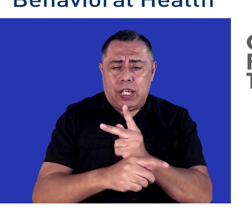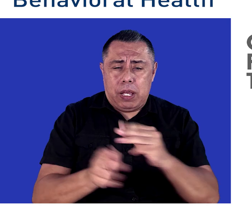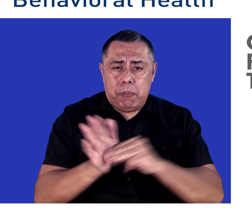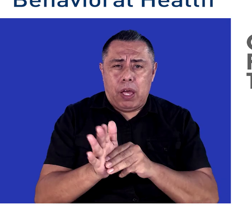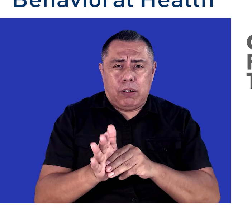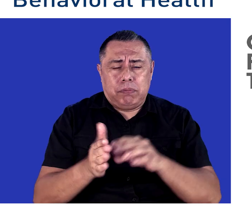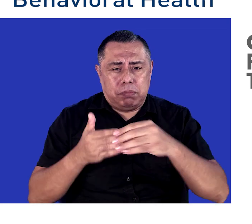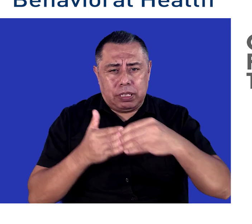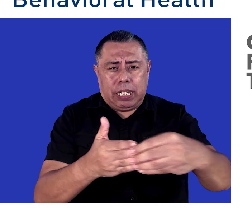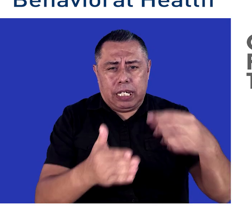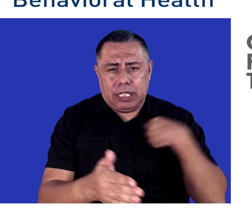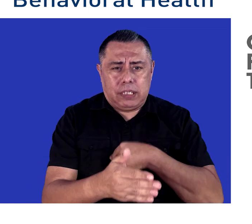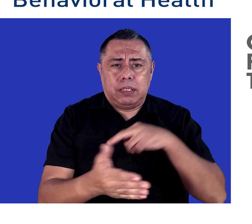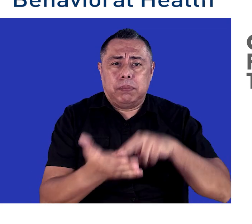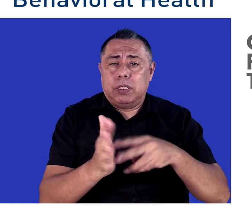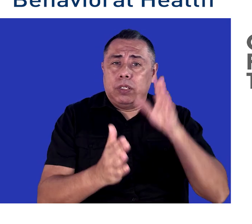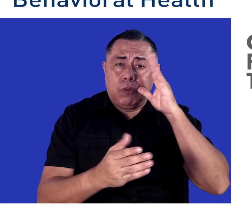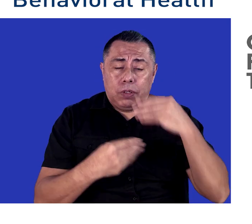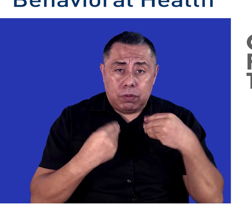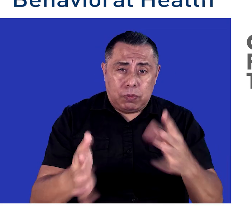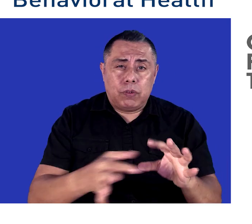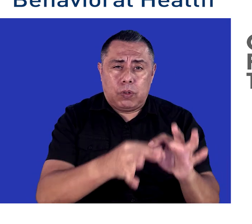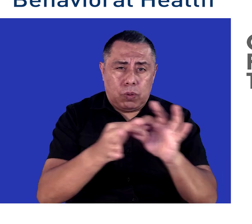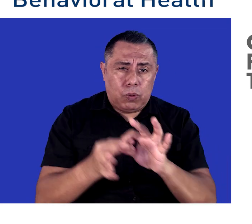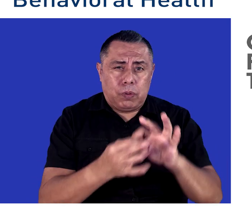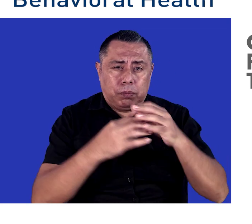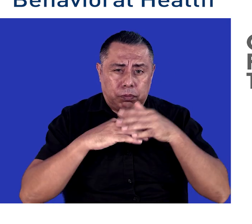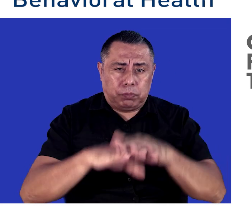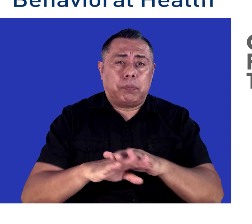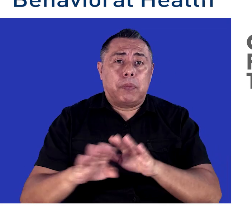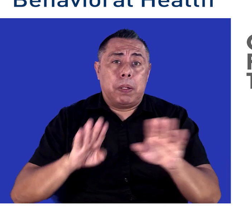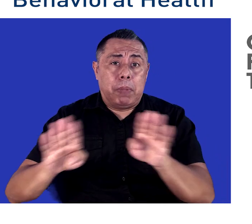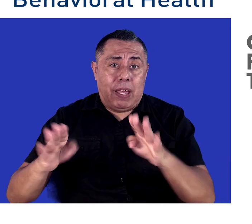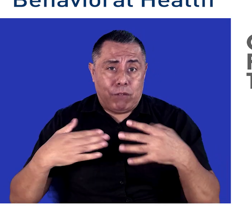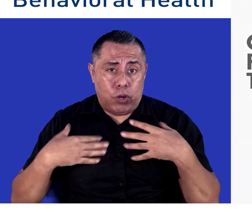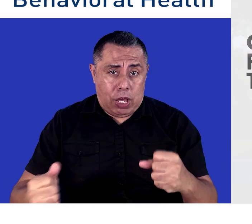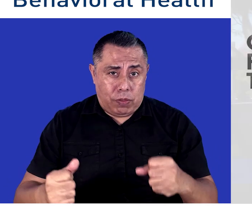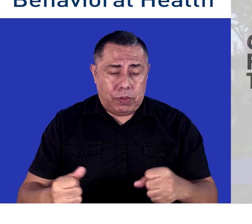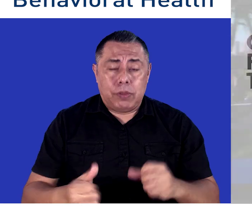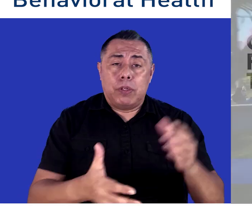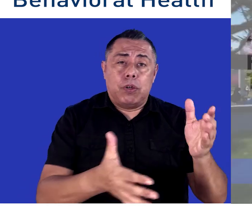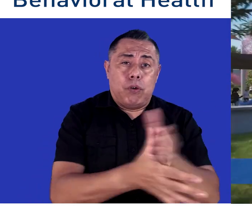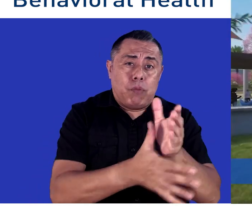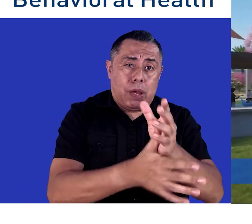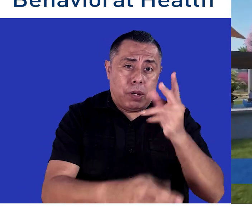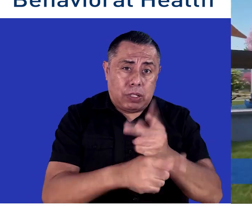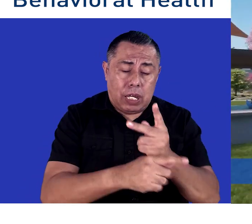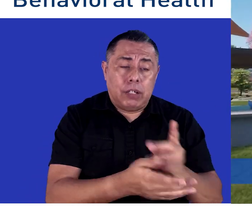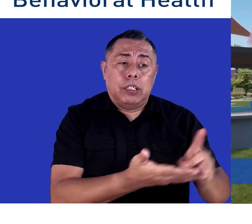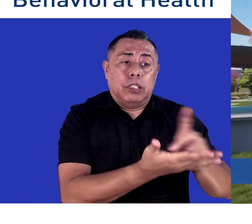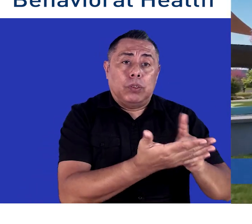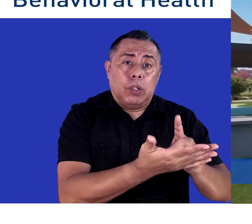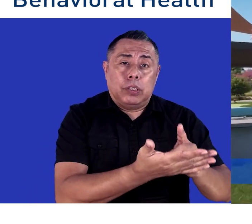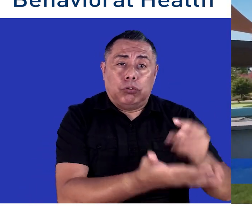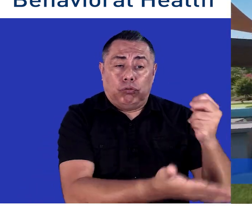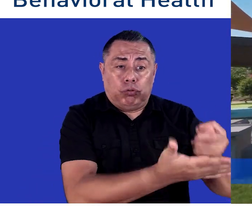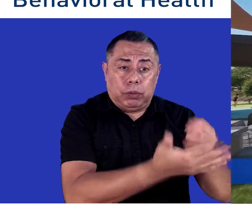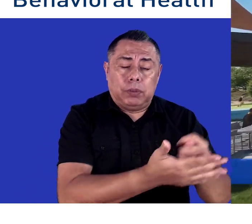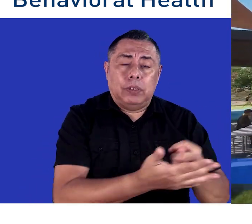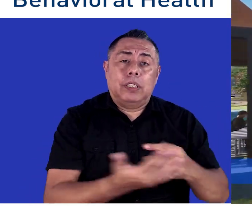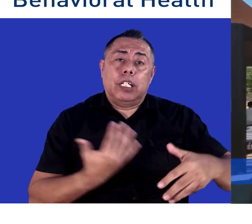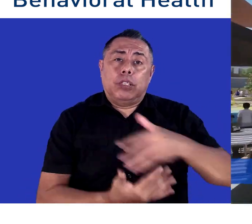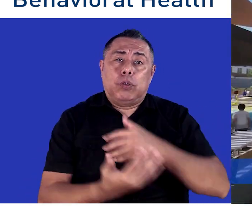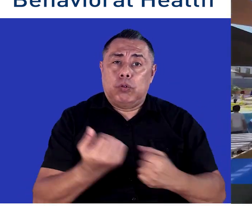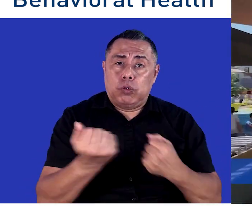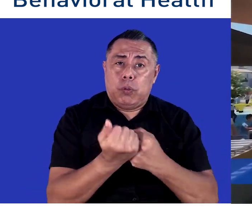model, the village will integrate and coordinate behavioral health, primary care, substance use treatment,